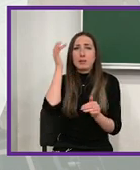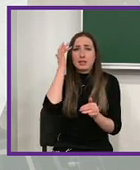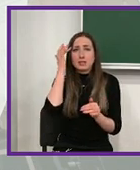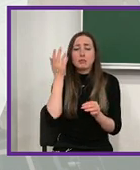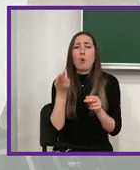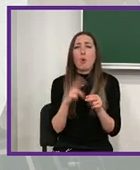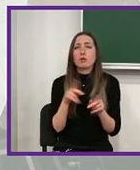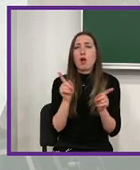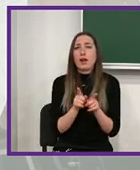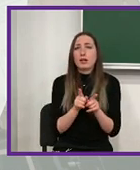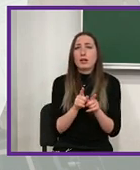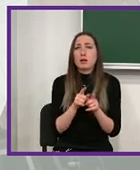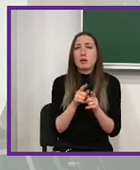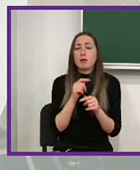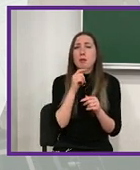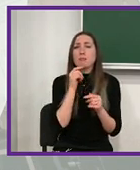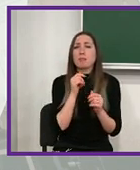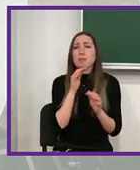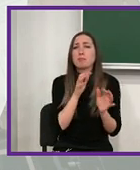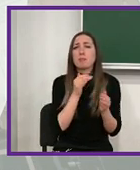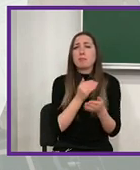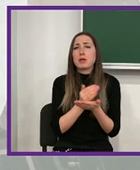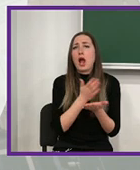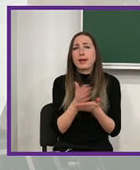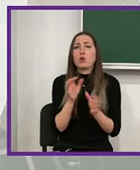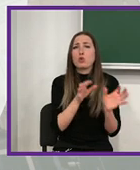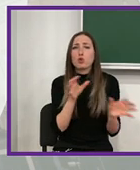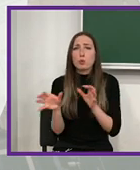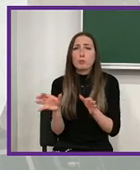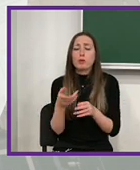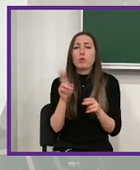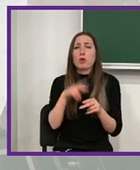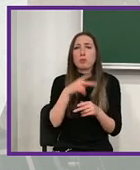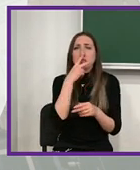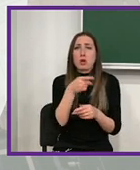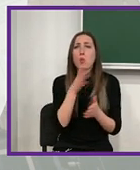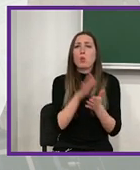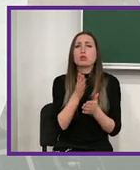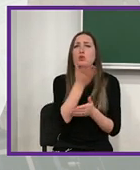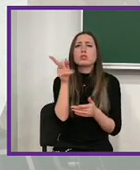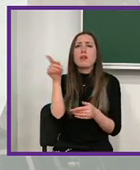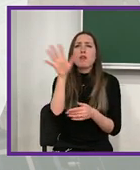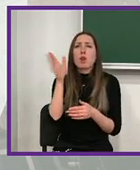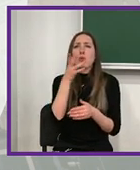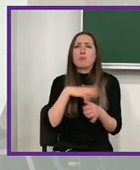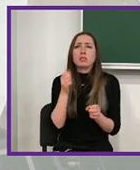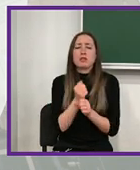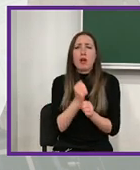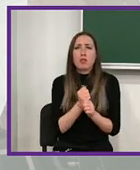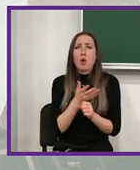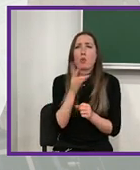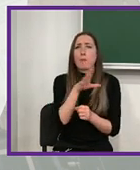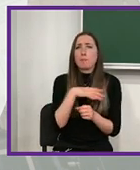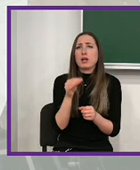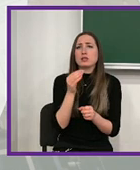example, looking at, okay, where are we located? What are our countries of operations? What are we doing in each of these countries?